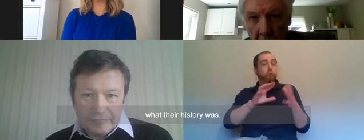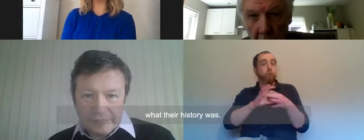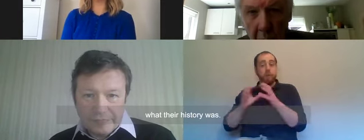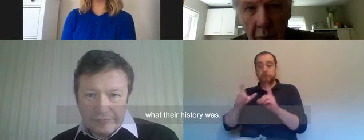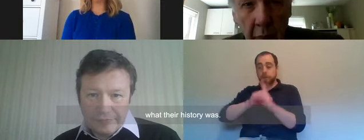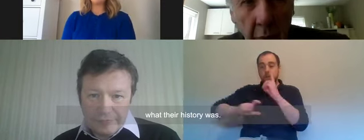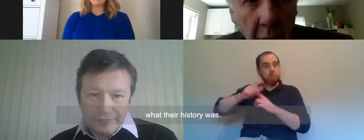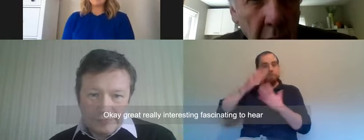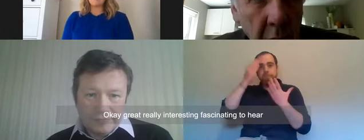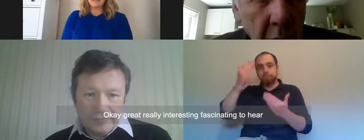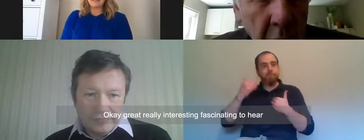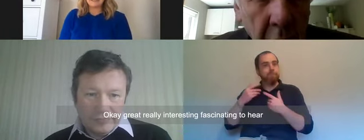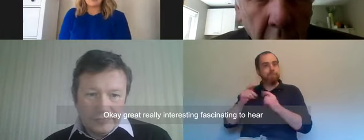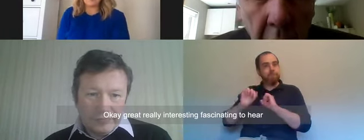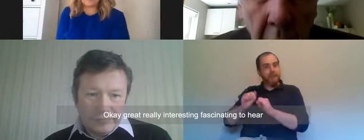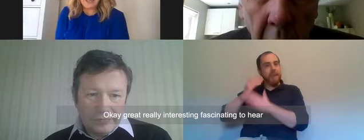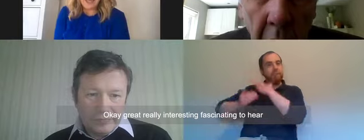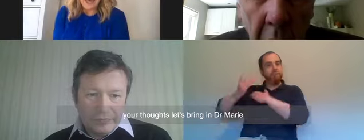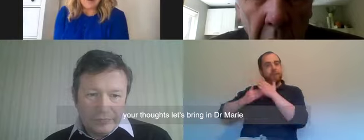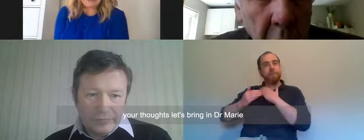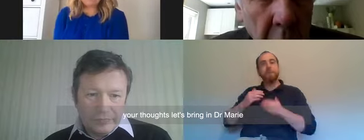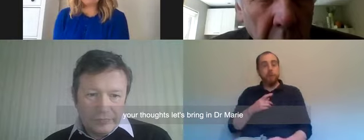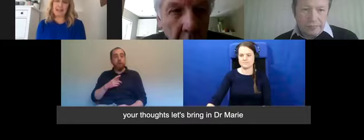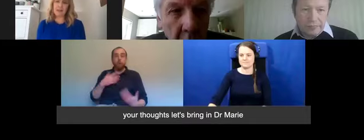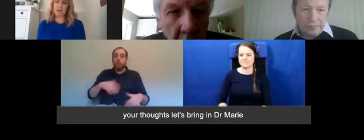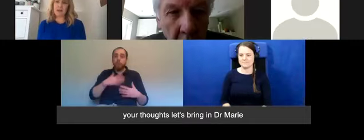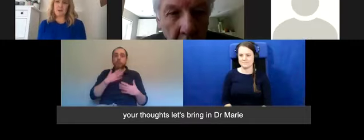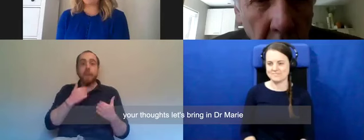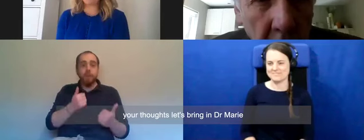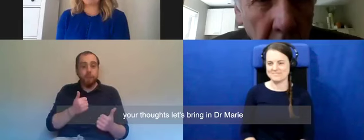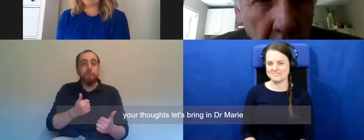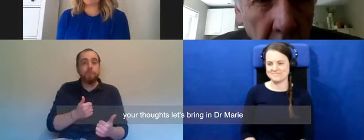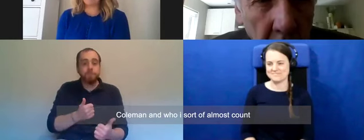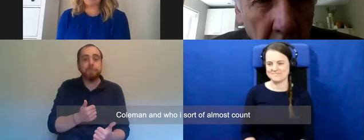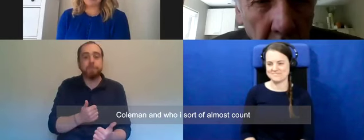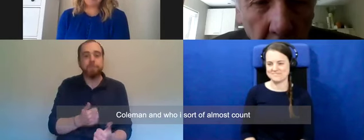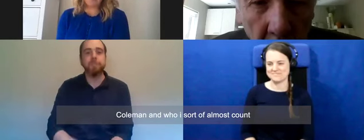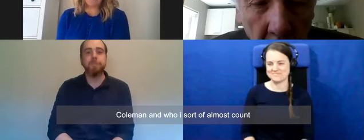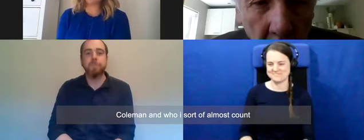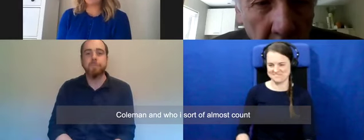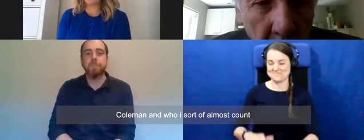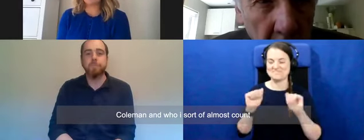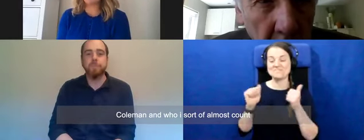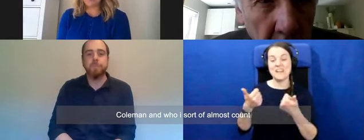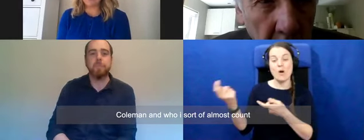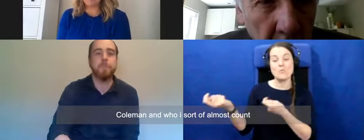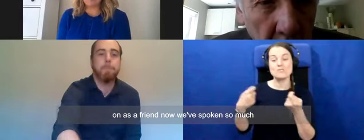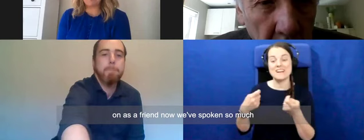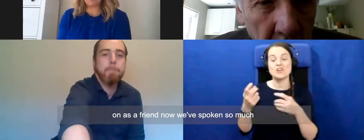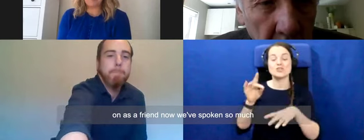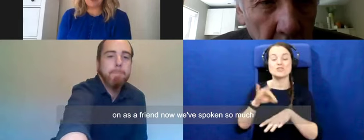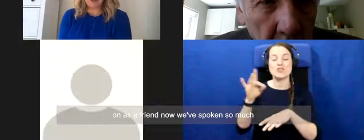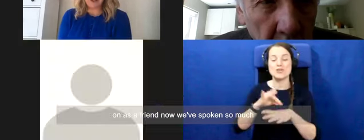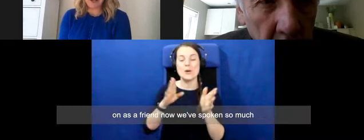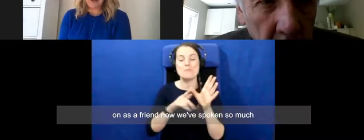great. Really interesting. Fascinating to hear your thoughts. Um, let's bring in Dr. Marie Coleman, um, who I sort of almost count on as a friend. Now we've